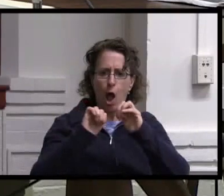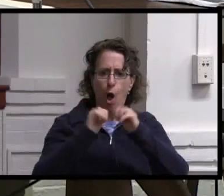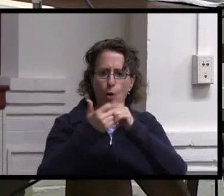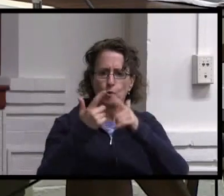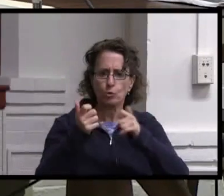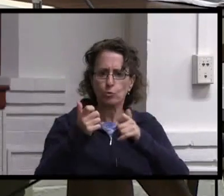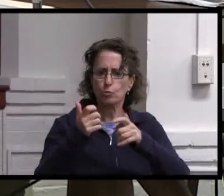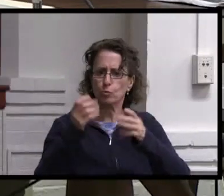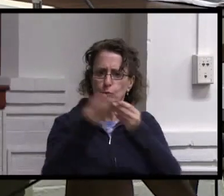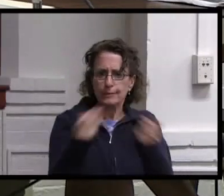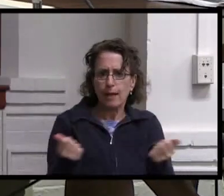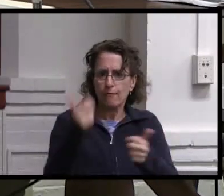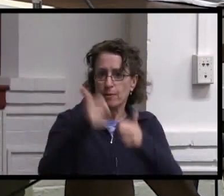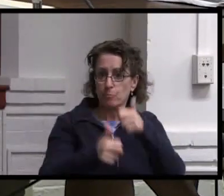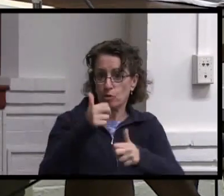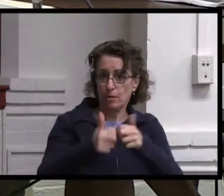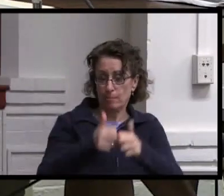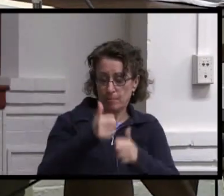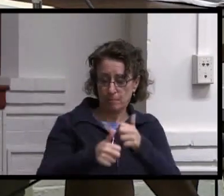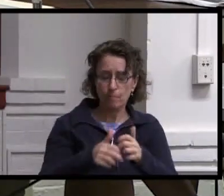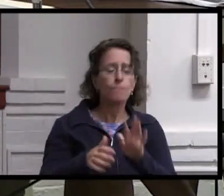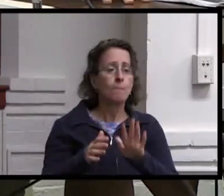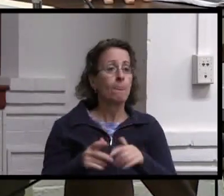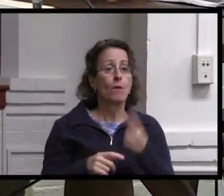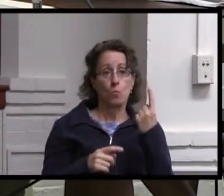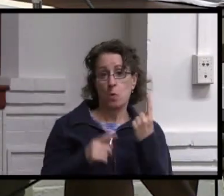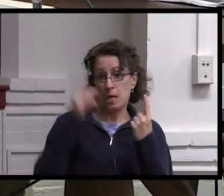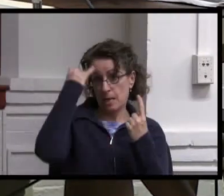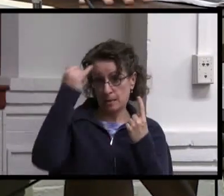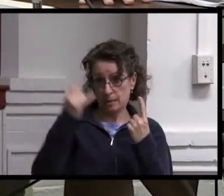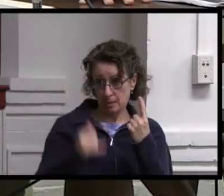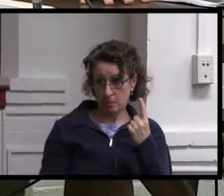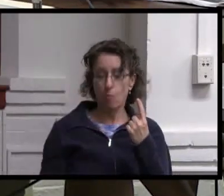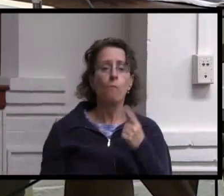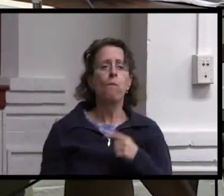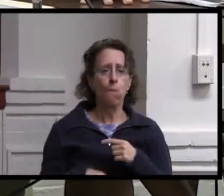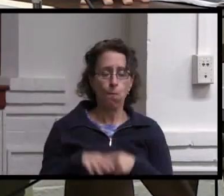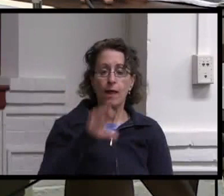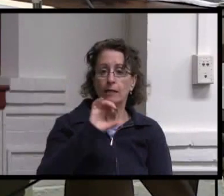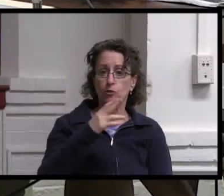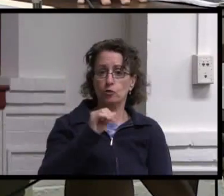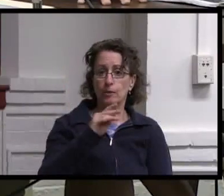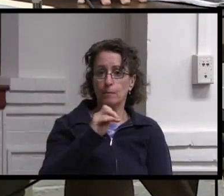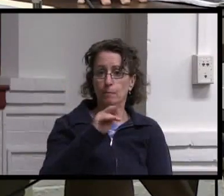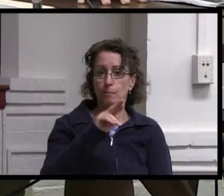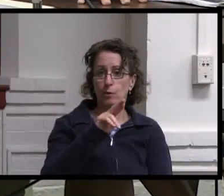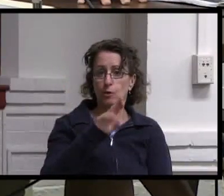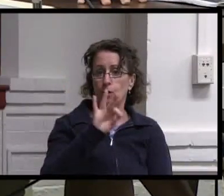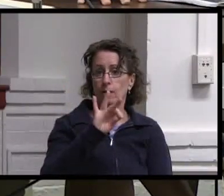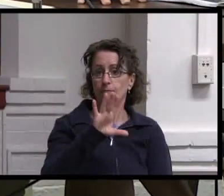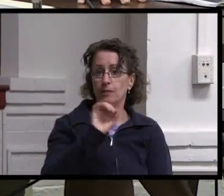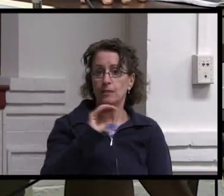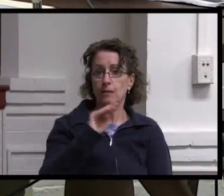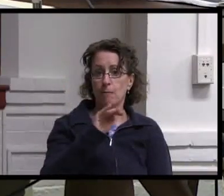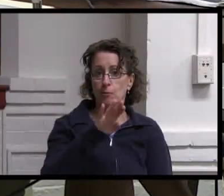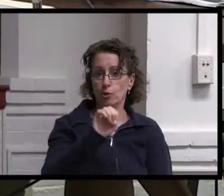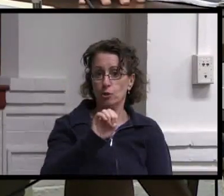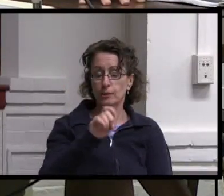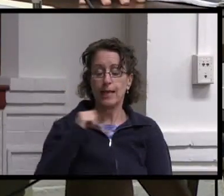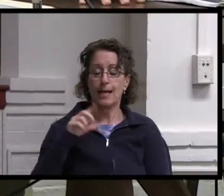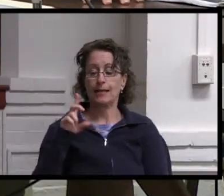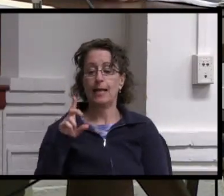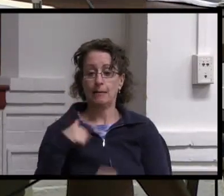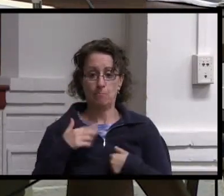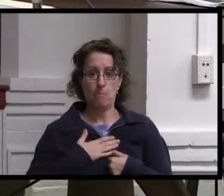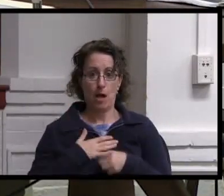the Chamber and the Downtown Alliance is going to collect some data from the merchants and the residents downtown. So stay